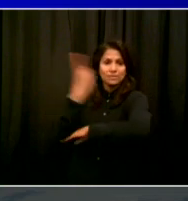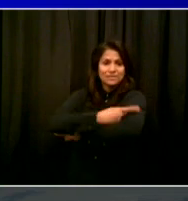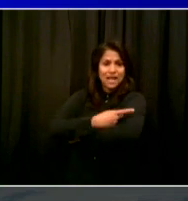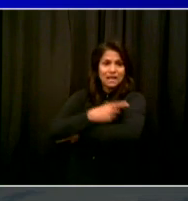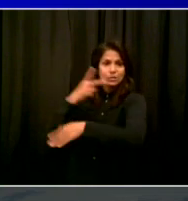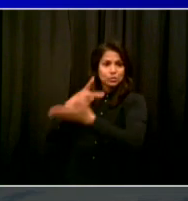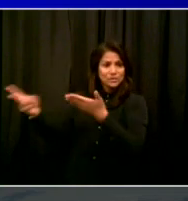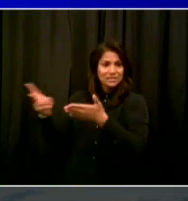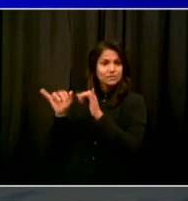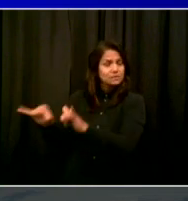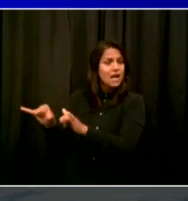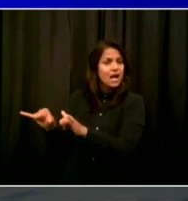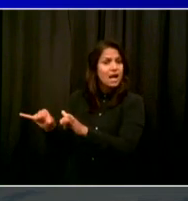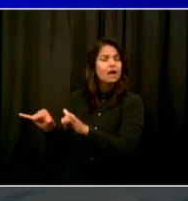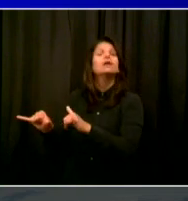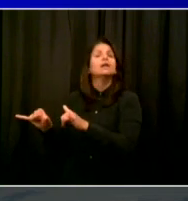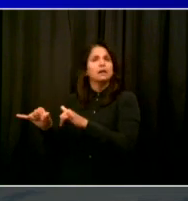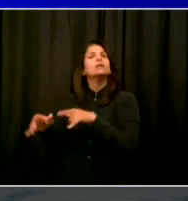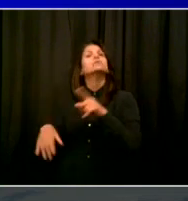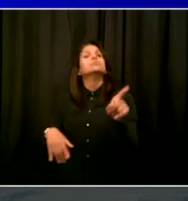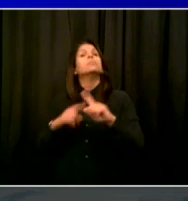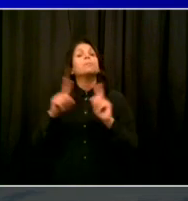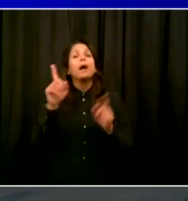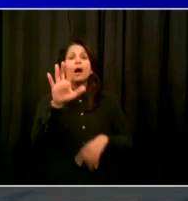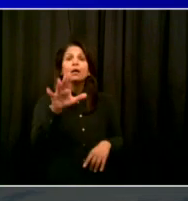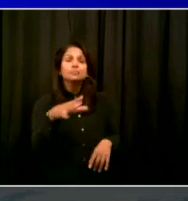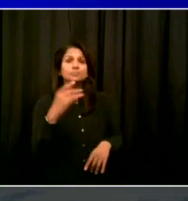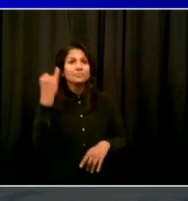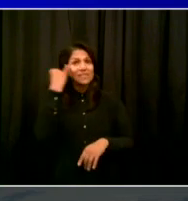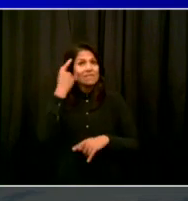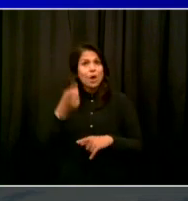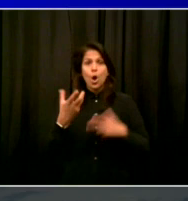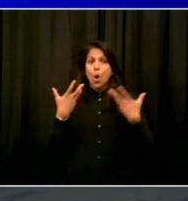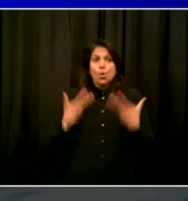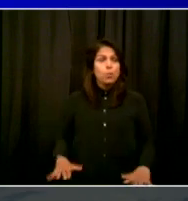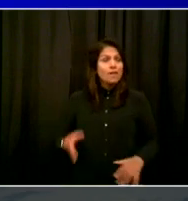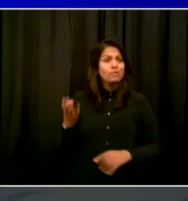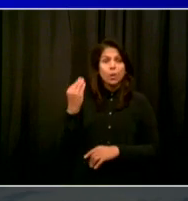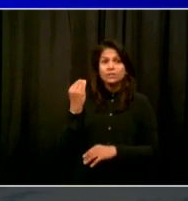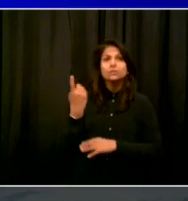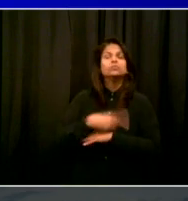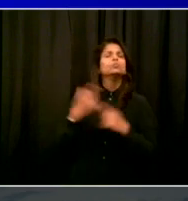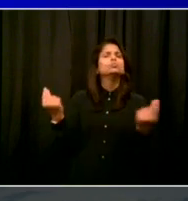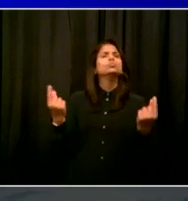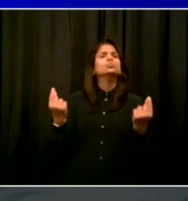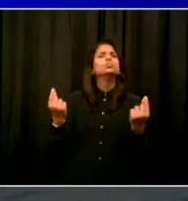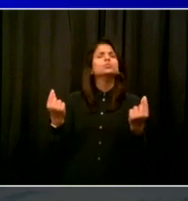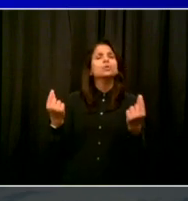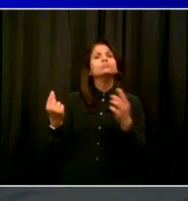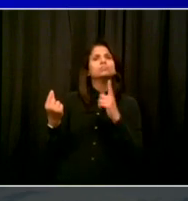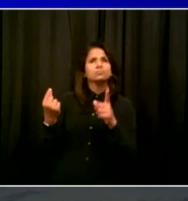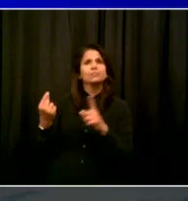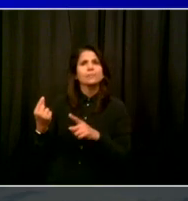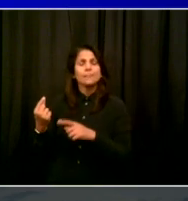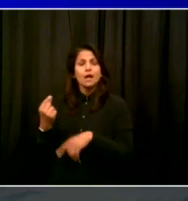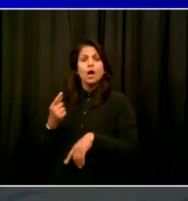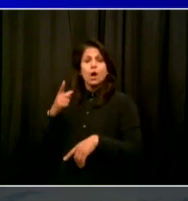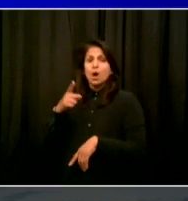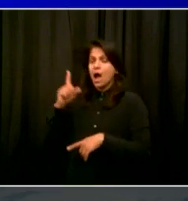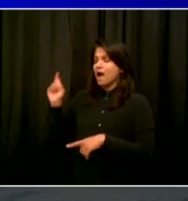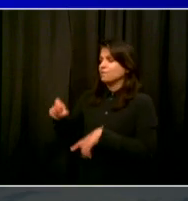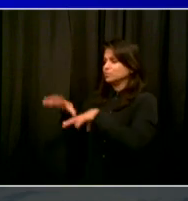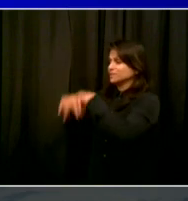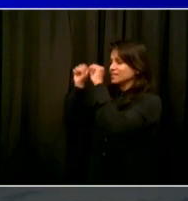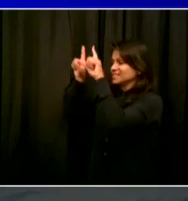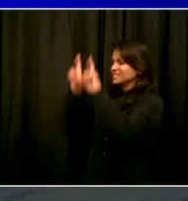there is an opportunity to avoid the 14-day quarantine if you test before traveling back to New York City and